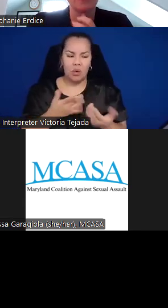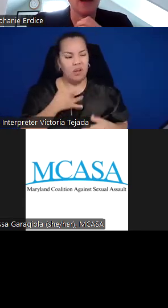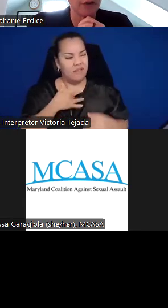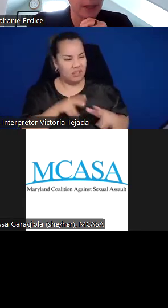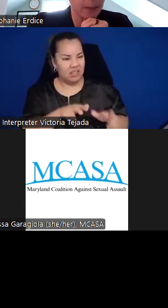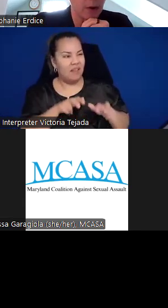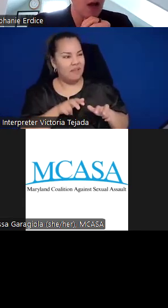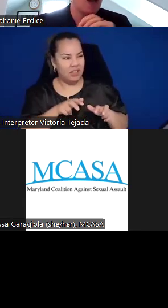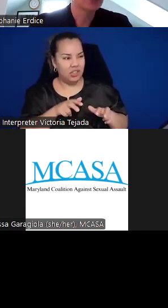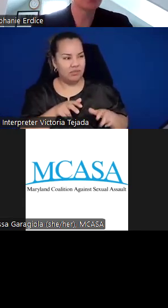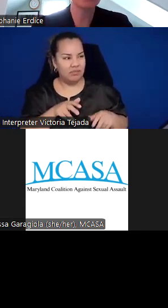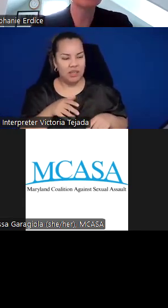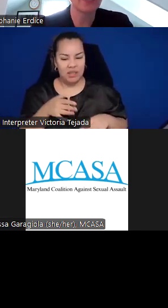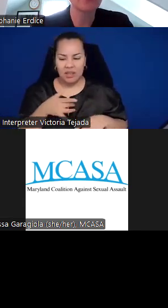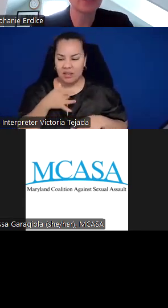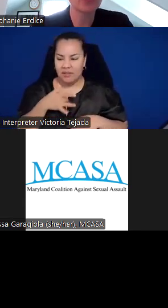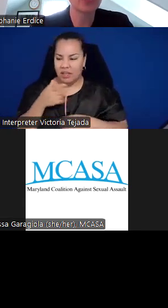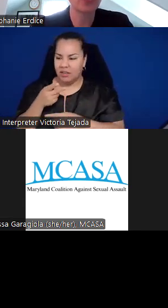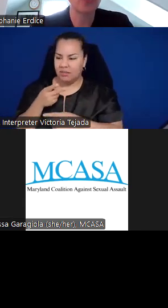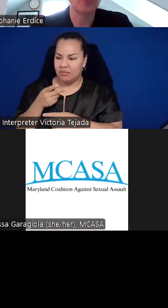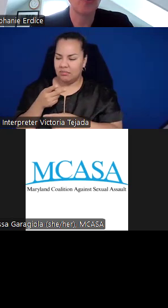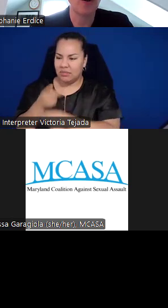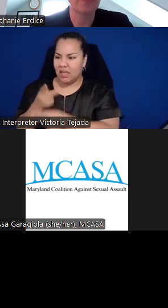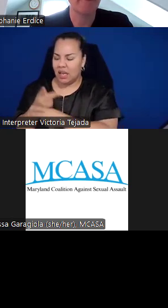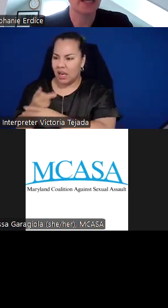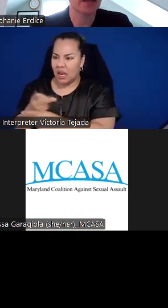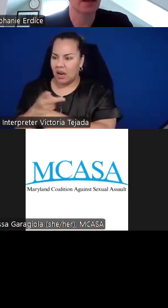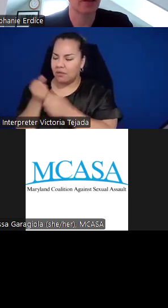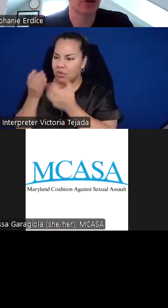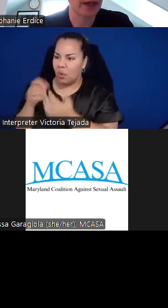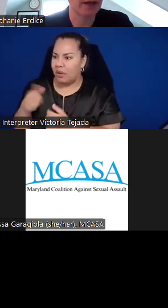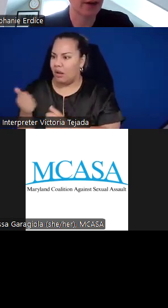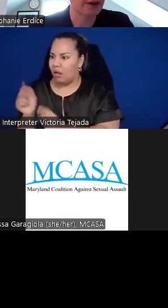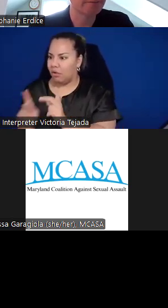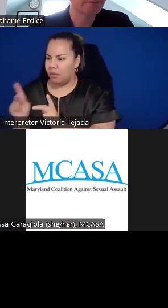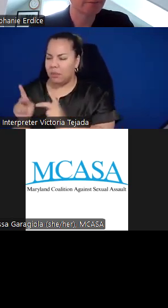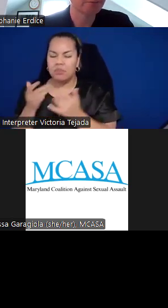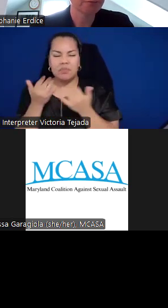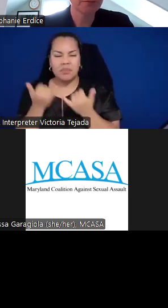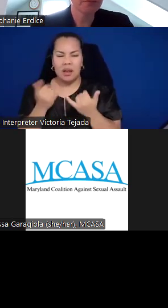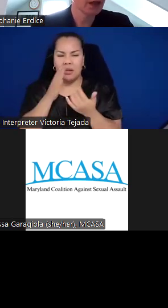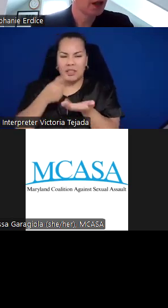of too many other people. So we're going to dive into what that means a little bit here.